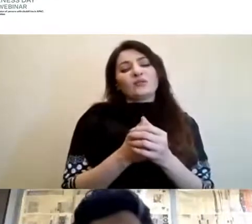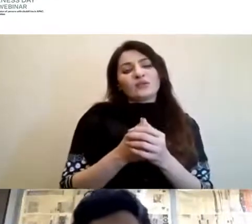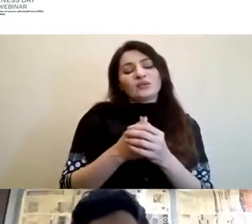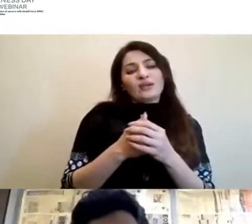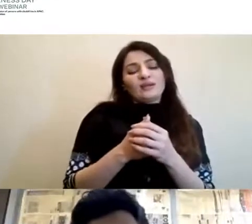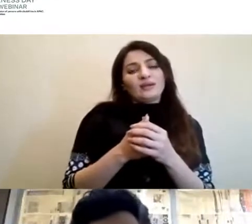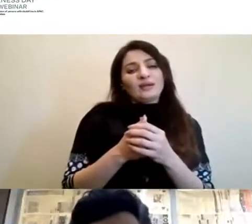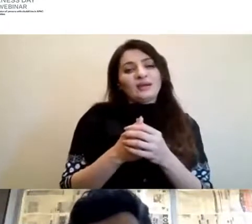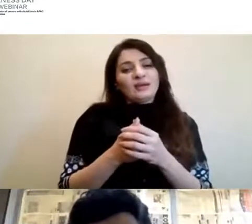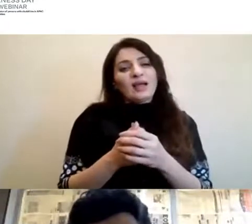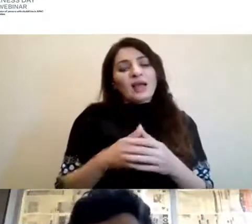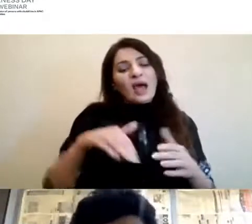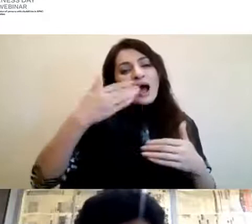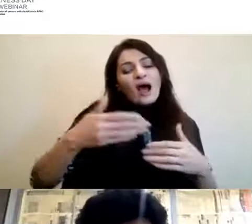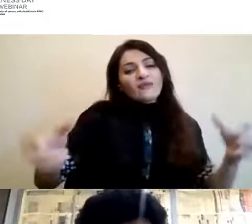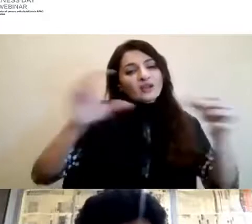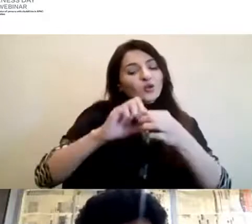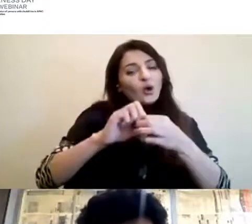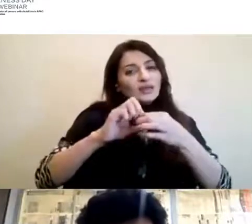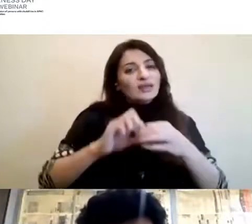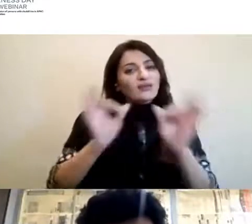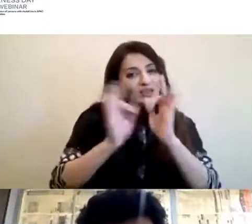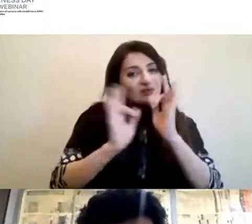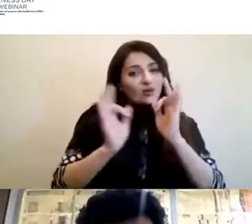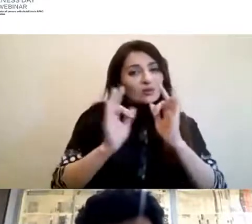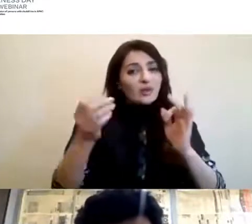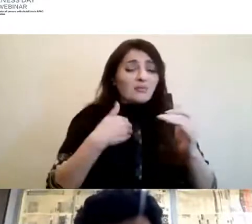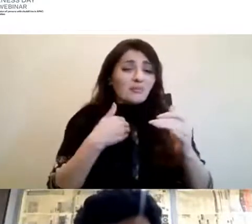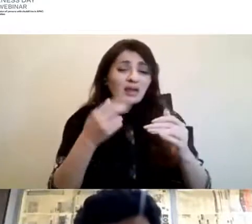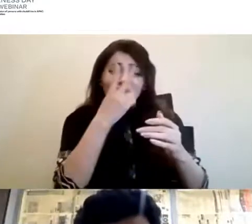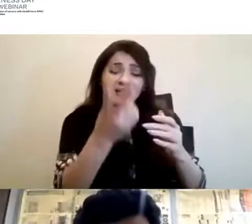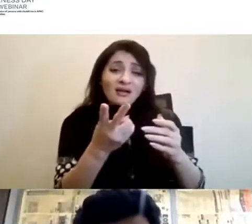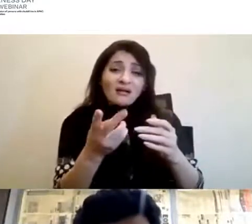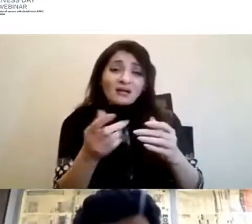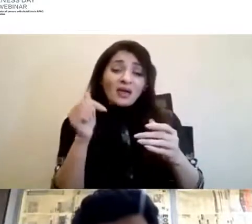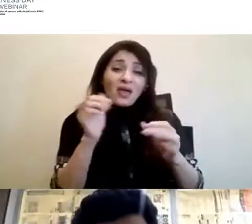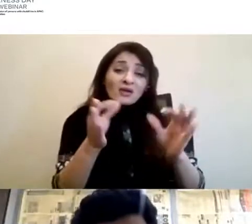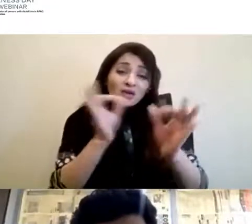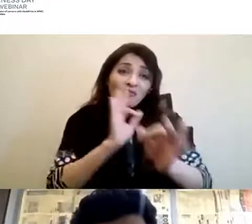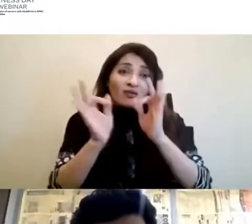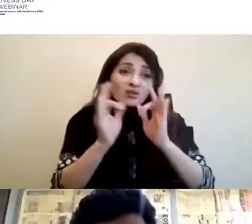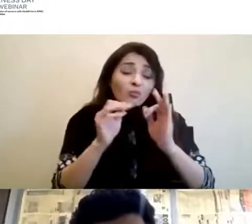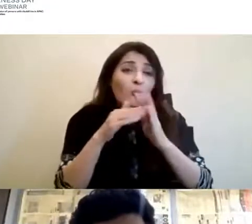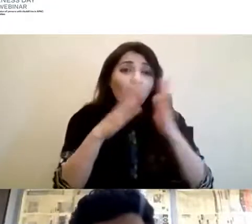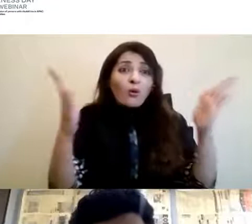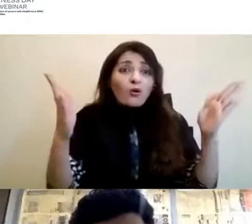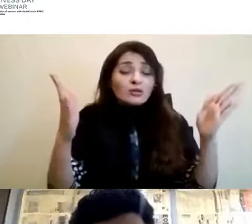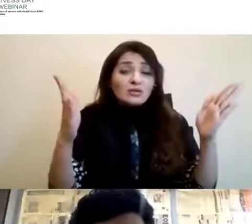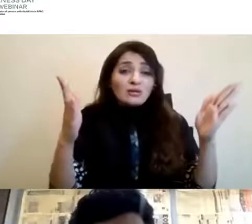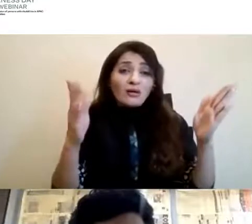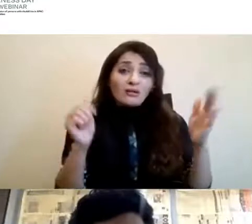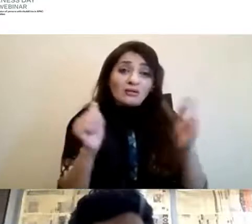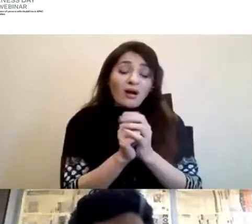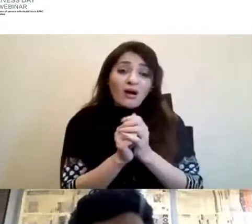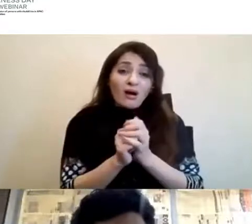But after joining Facebook, I was really in awe when I saw how truly committed we are and our engineers are to